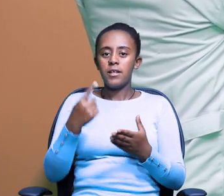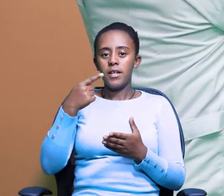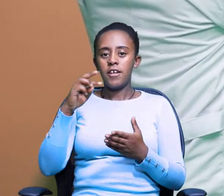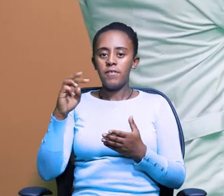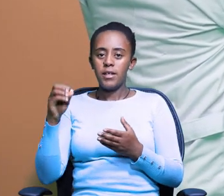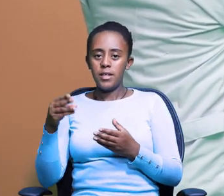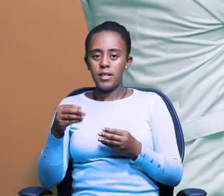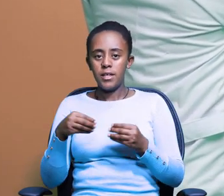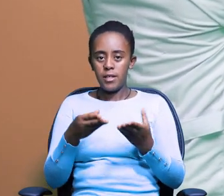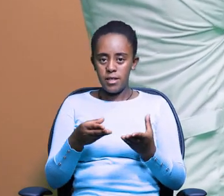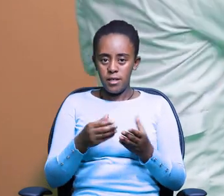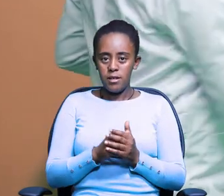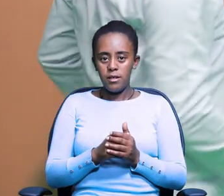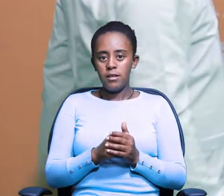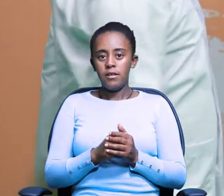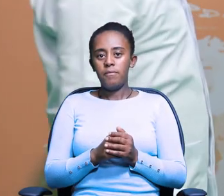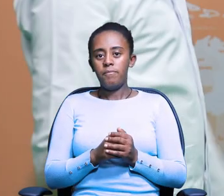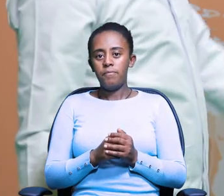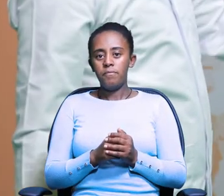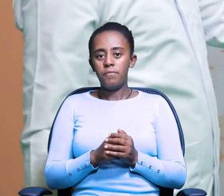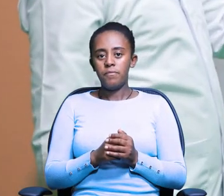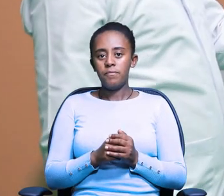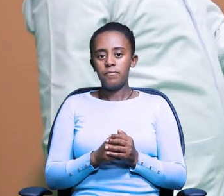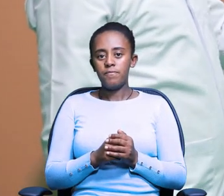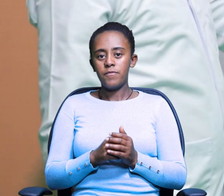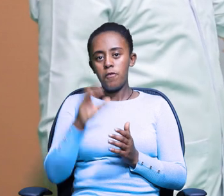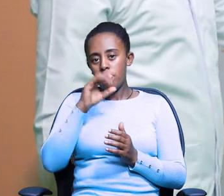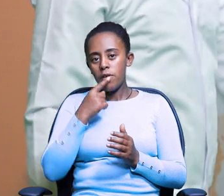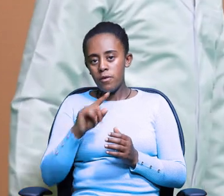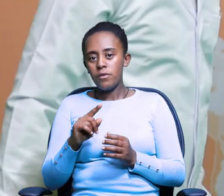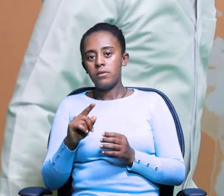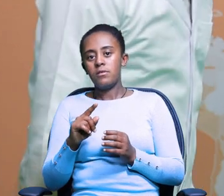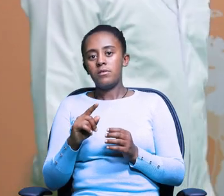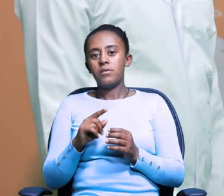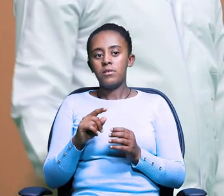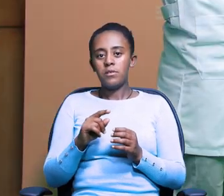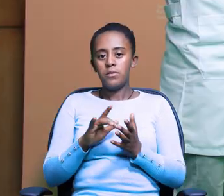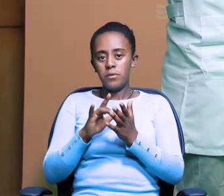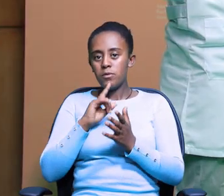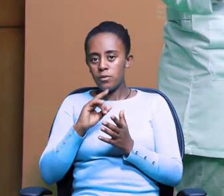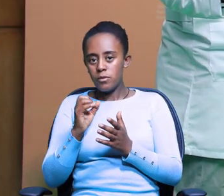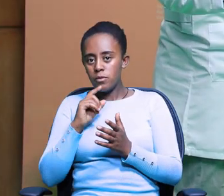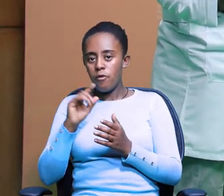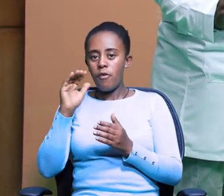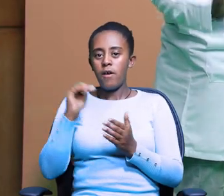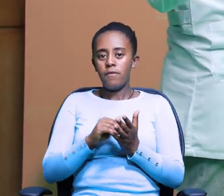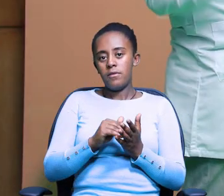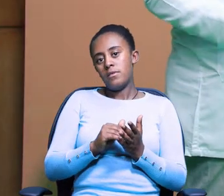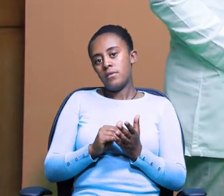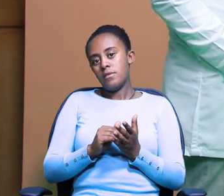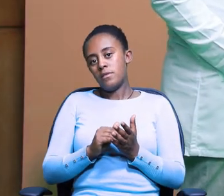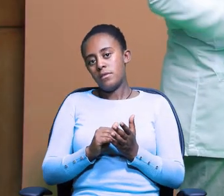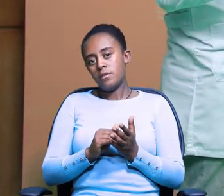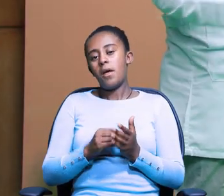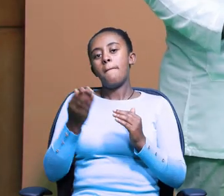given. It is a find the magnetic field of strengths at the center of solenoid with 5,000